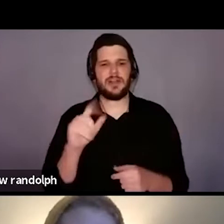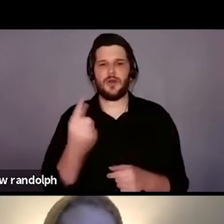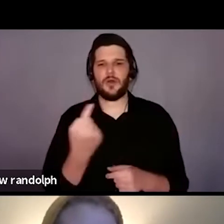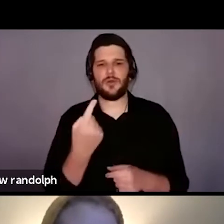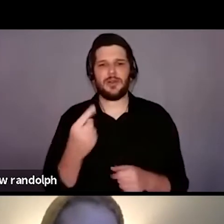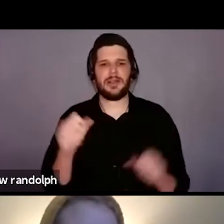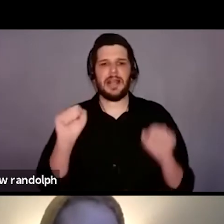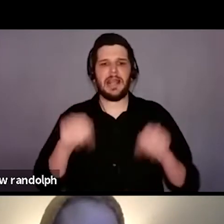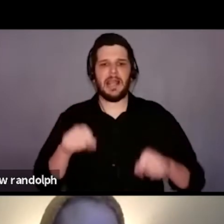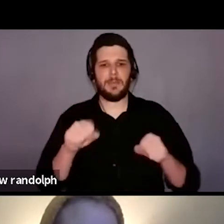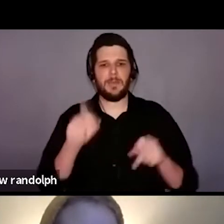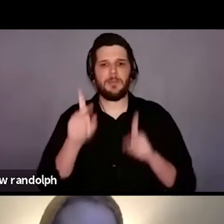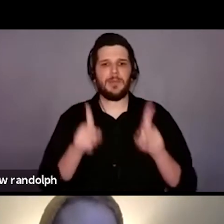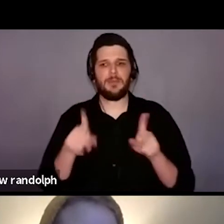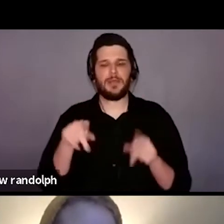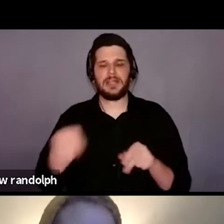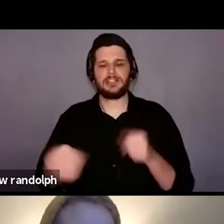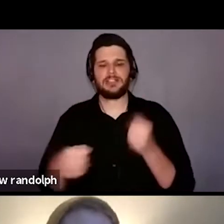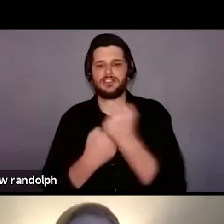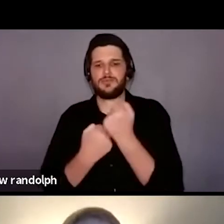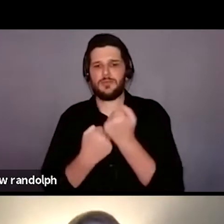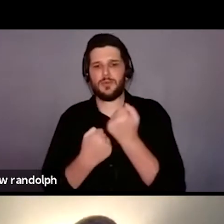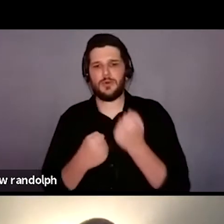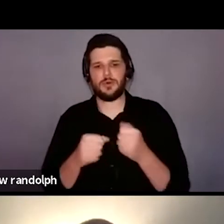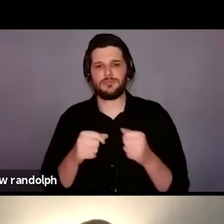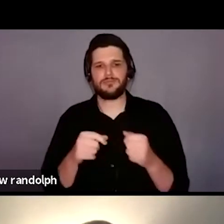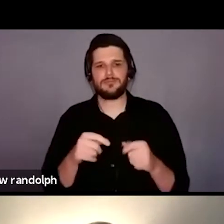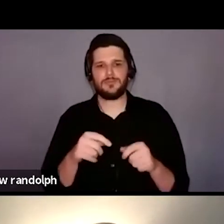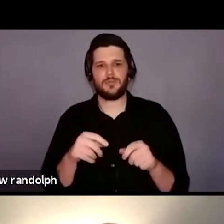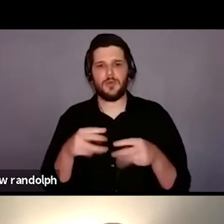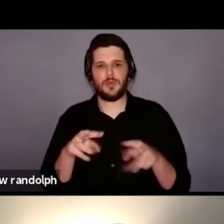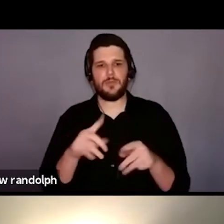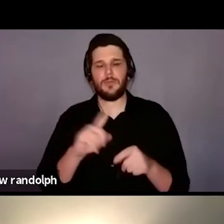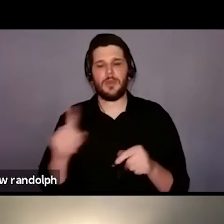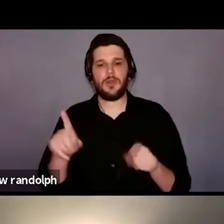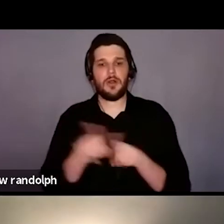able people in support roles, but also there are